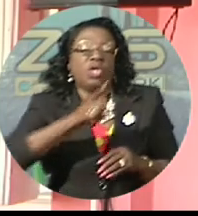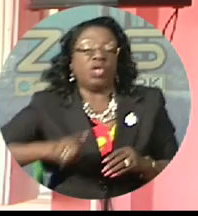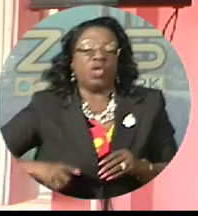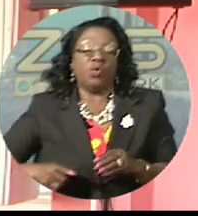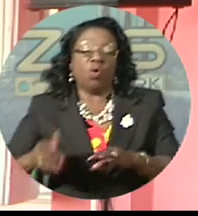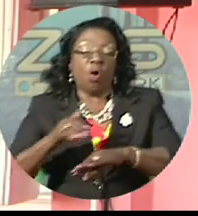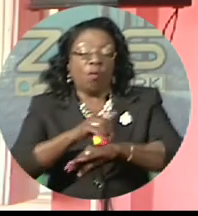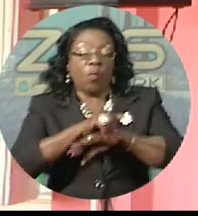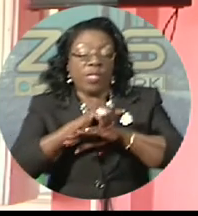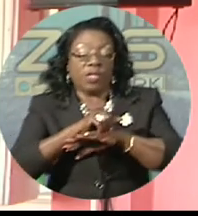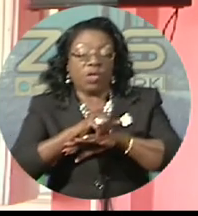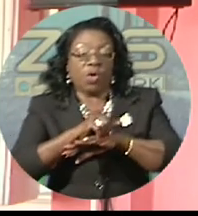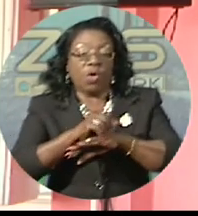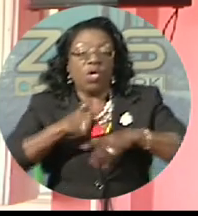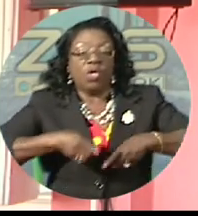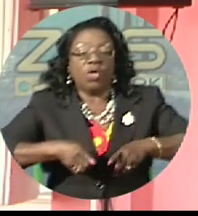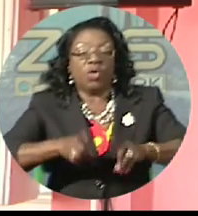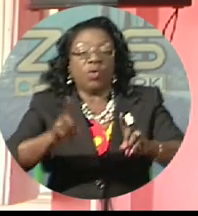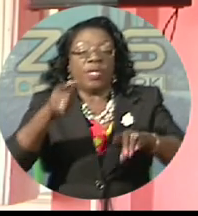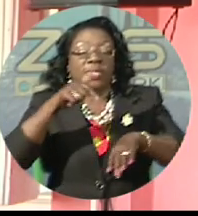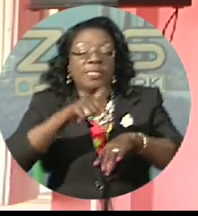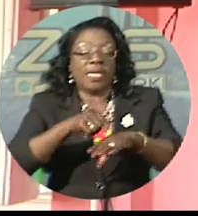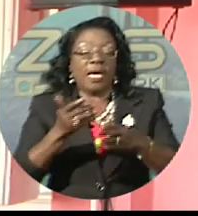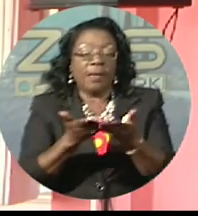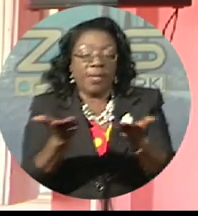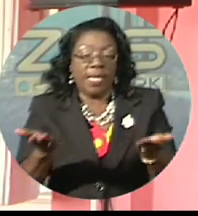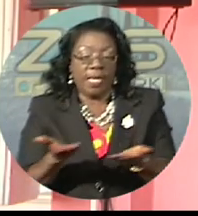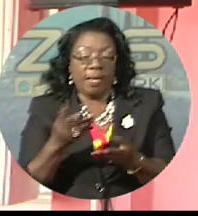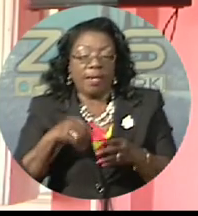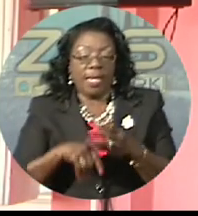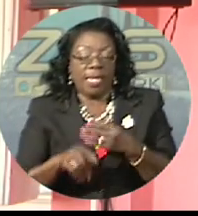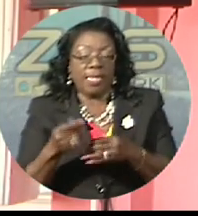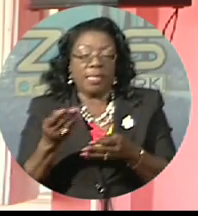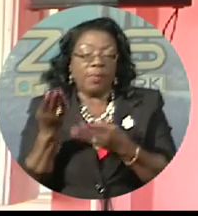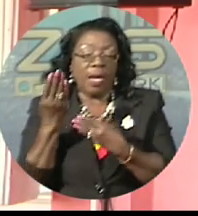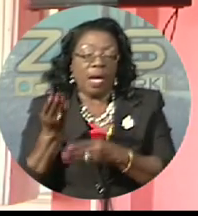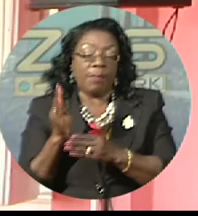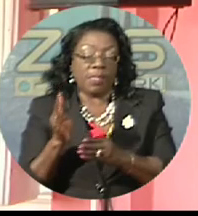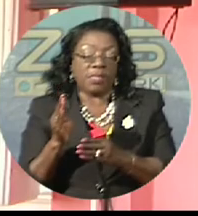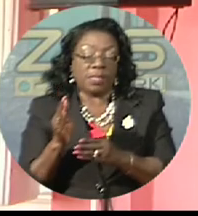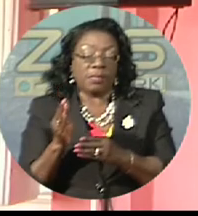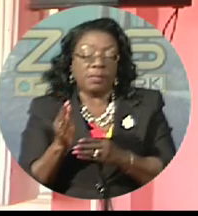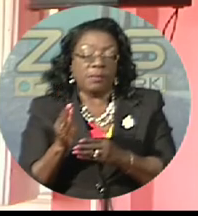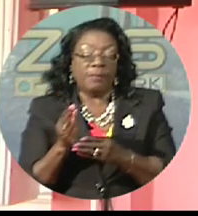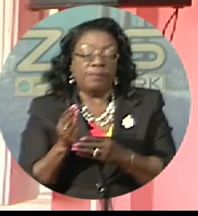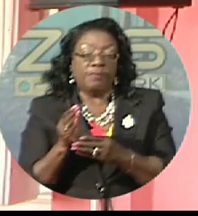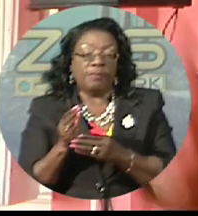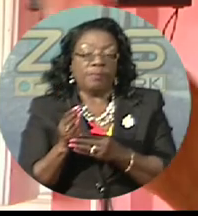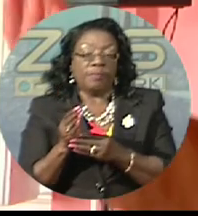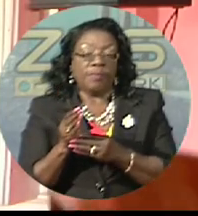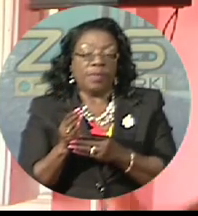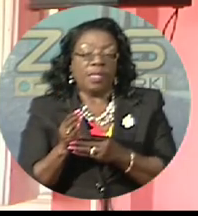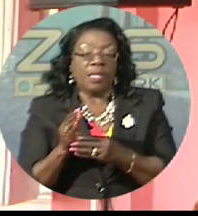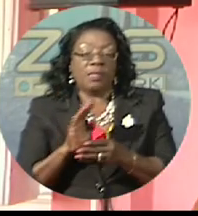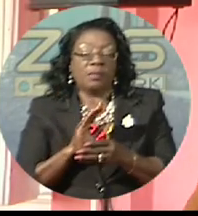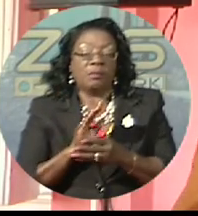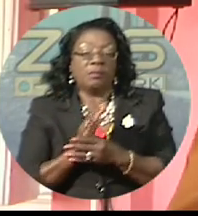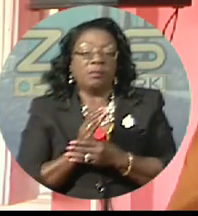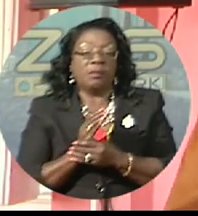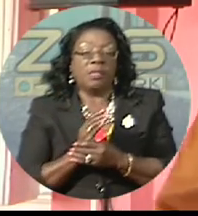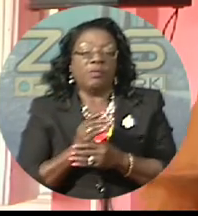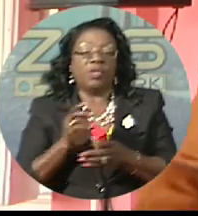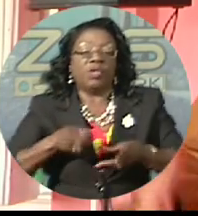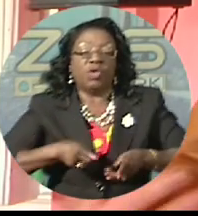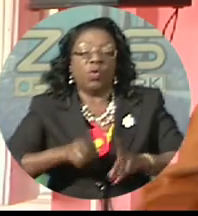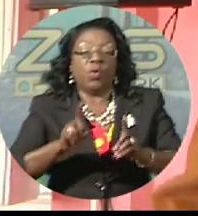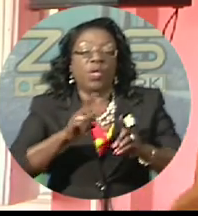General was during some of the most tumultuous times in the world and in the Bahamas. I think you all know it was during World War II,